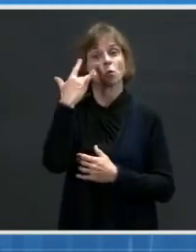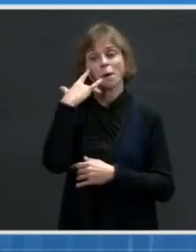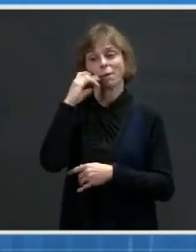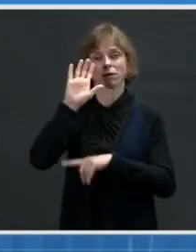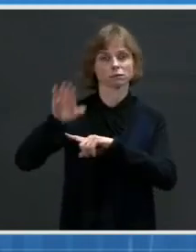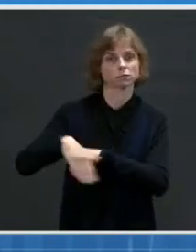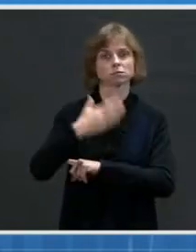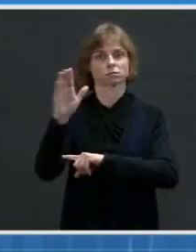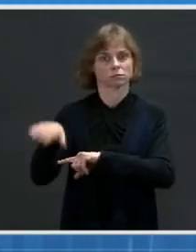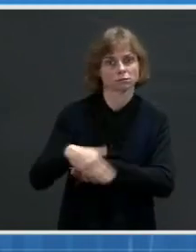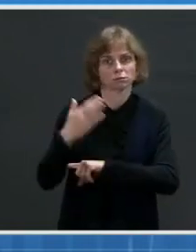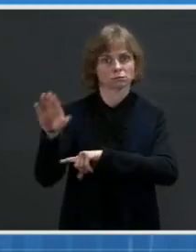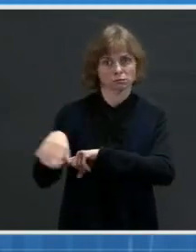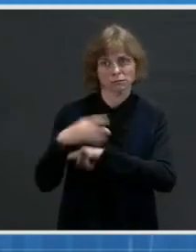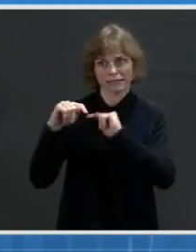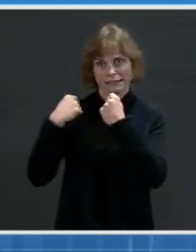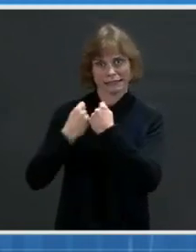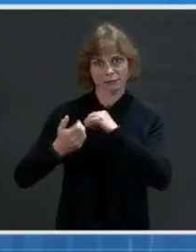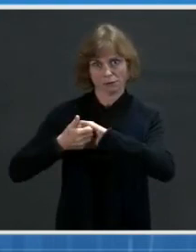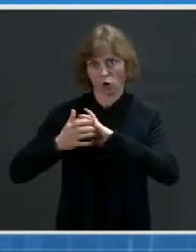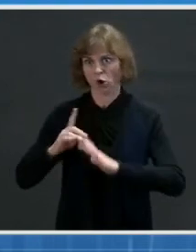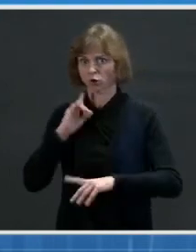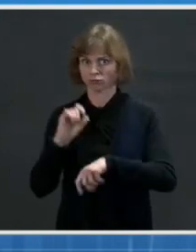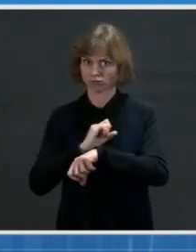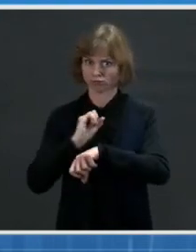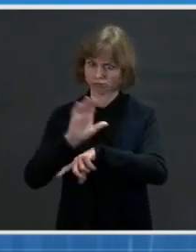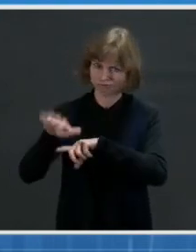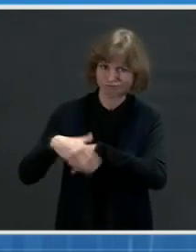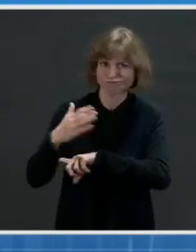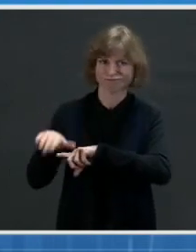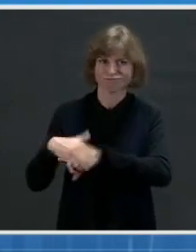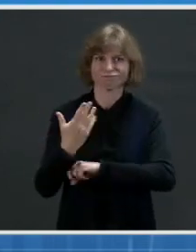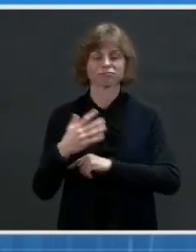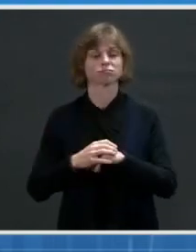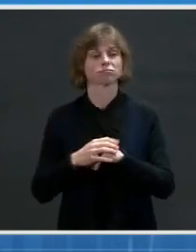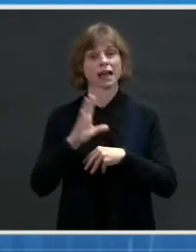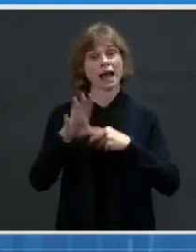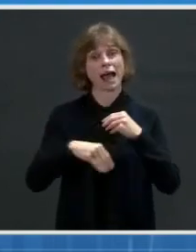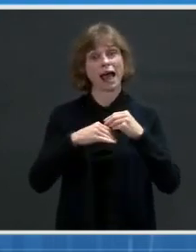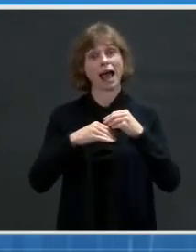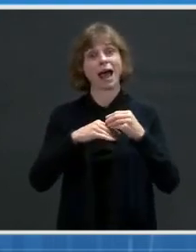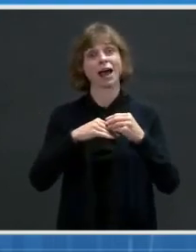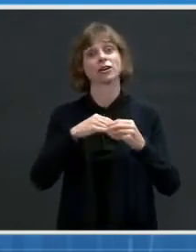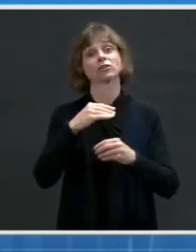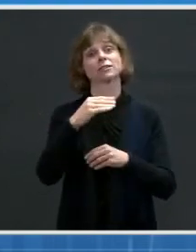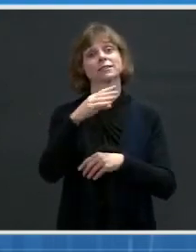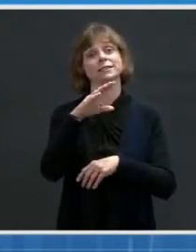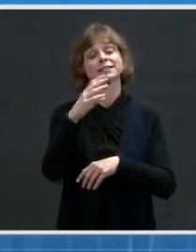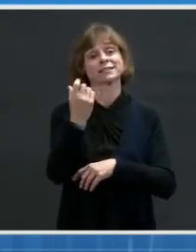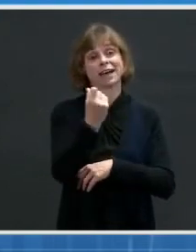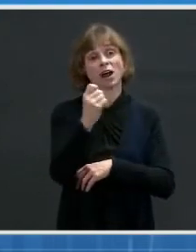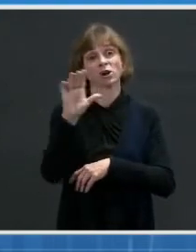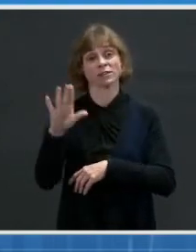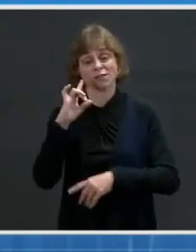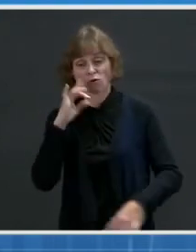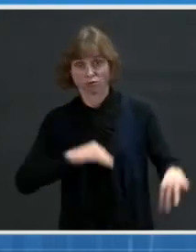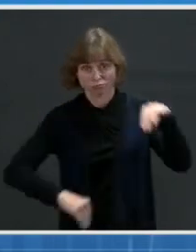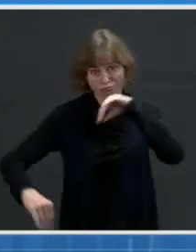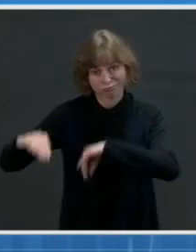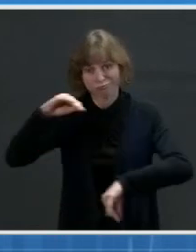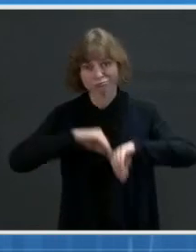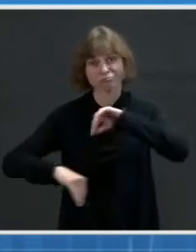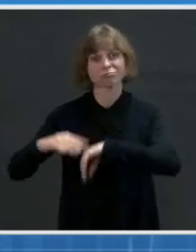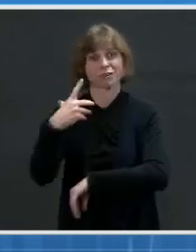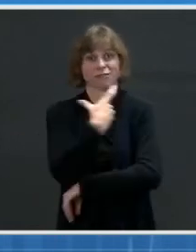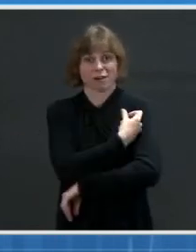partners. McKesson ran extended shifts Saturday and Sunday to pack vaccines, and members of the military joined